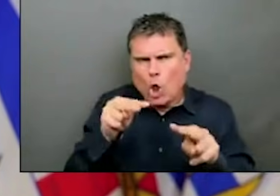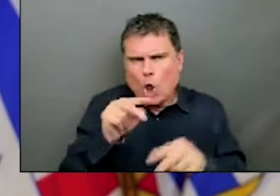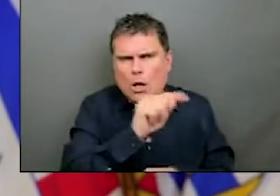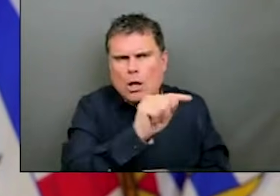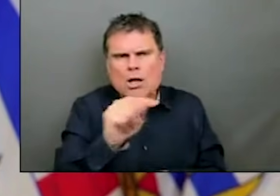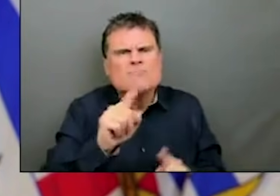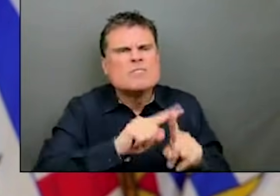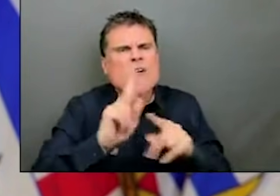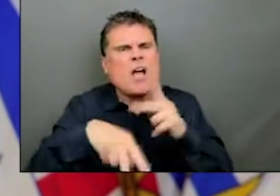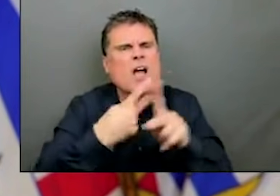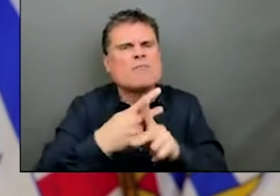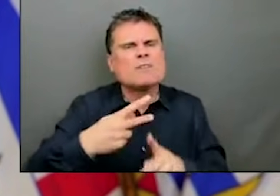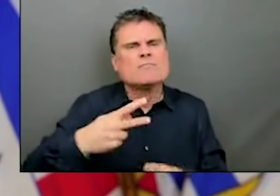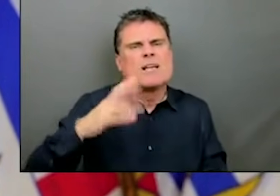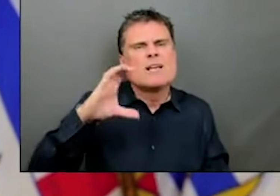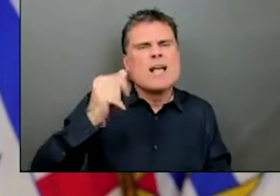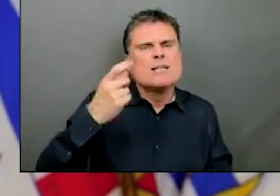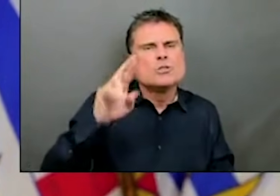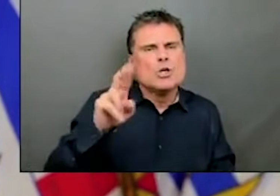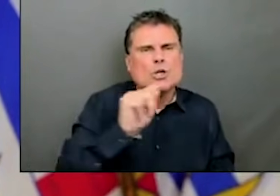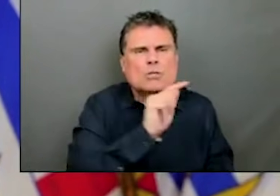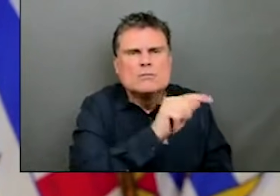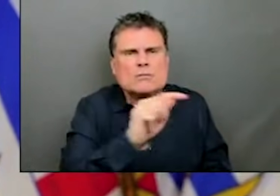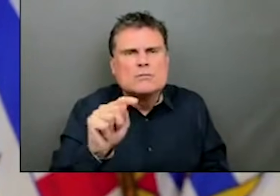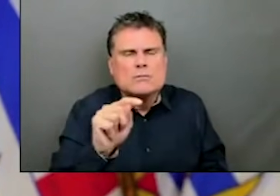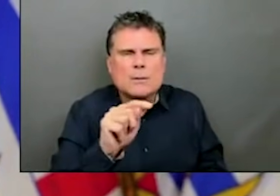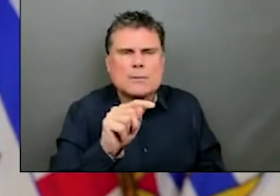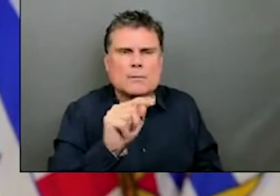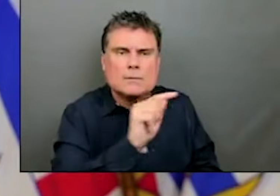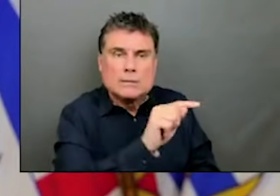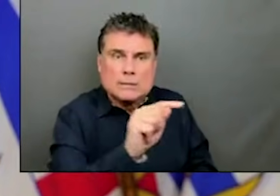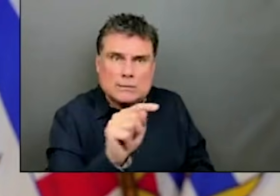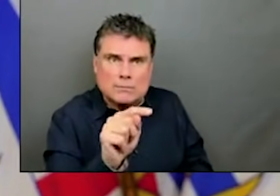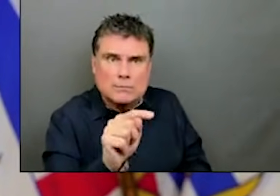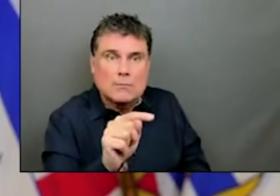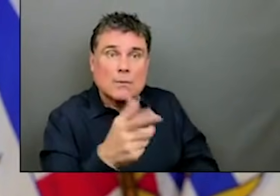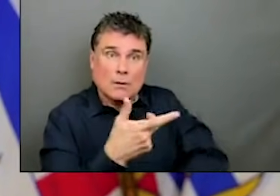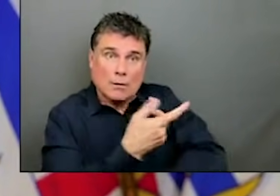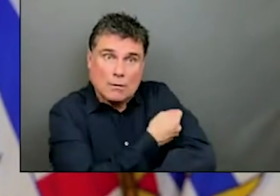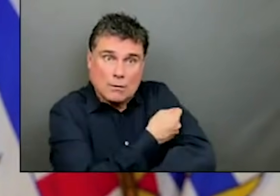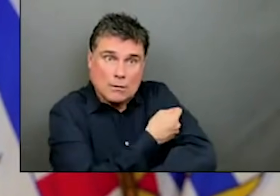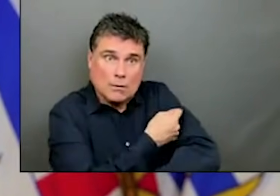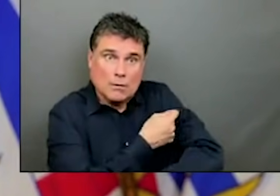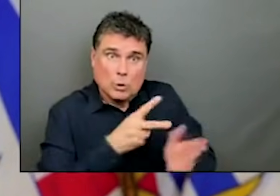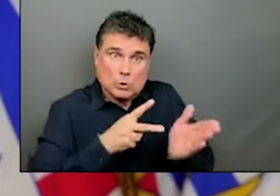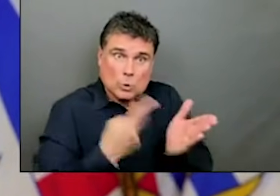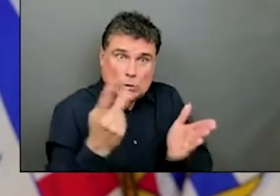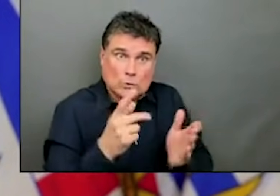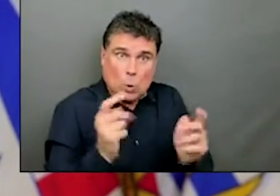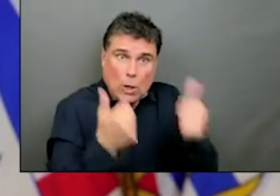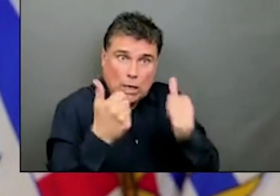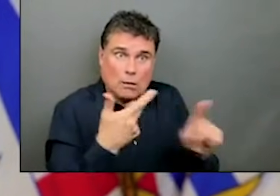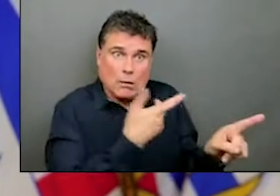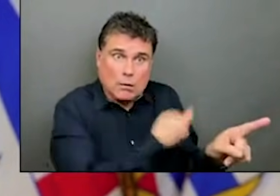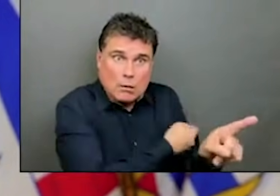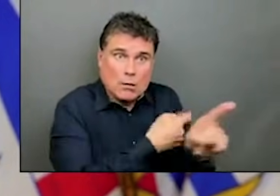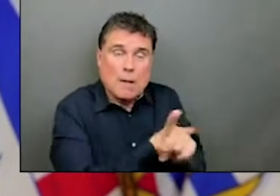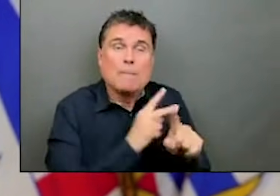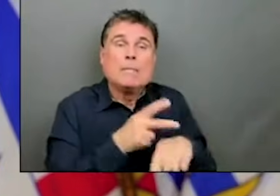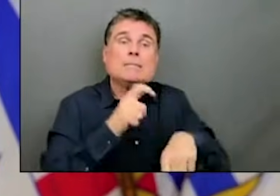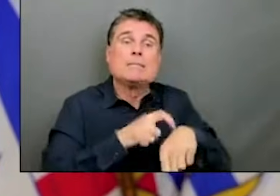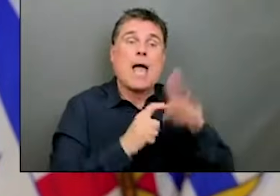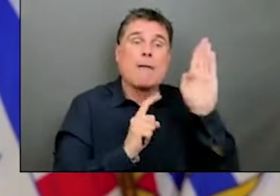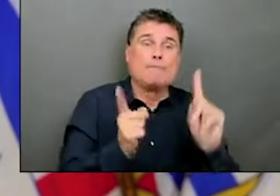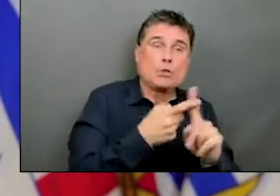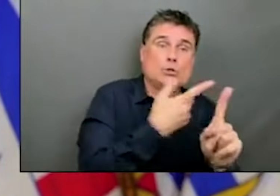to make sure that if that turns out to be the place, then we will adjust the time interval for those specific populations.